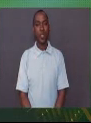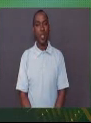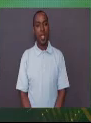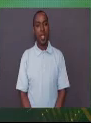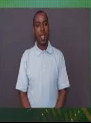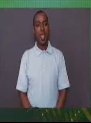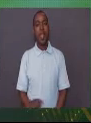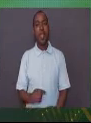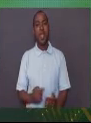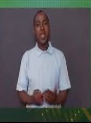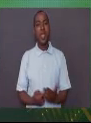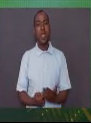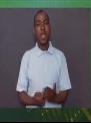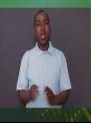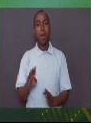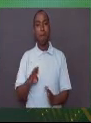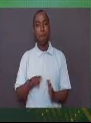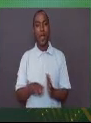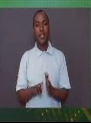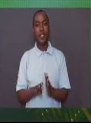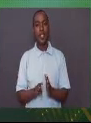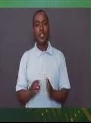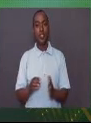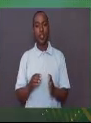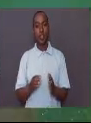be referring back to them often.